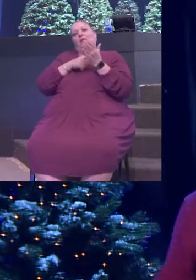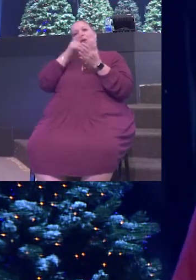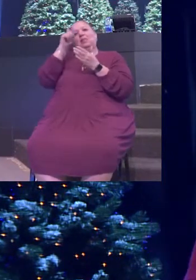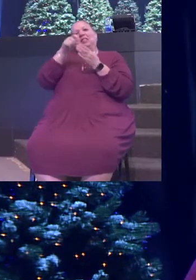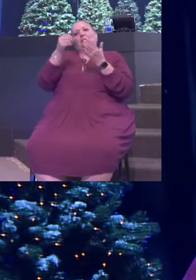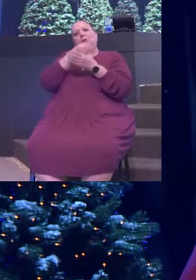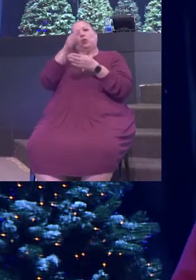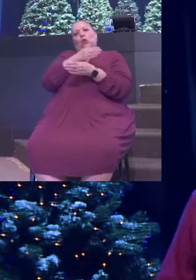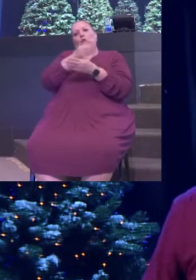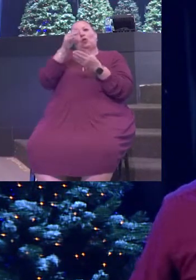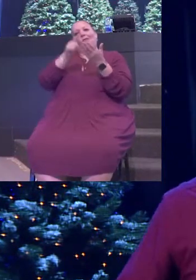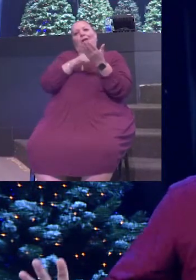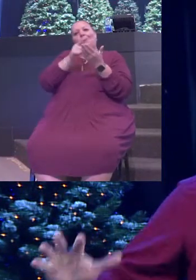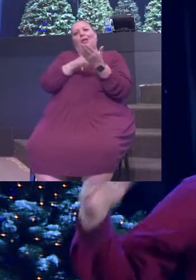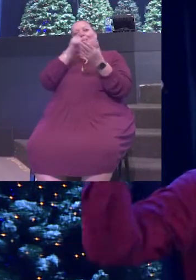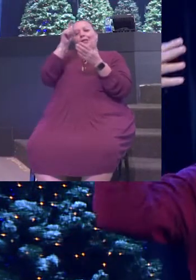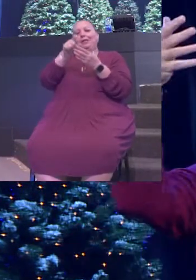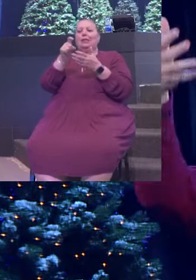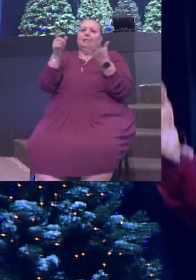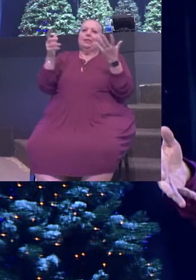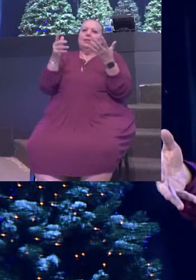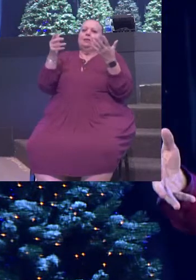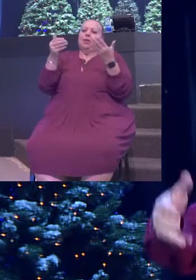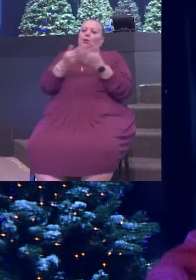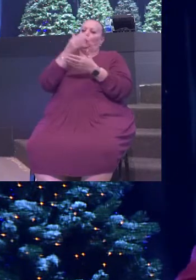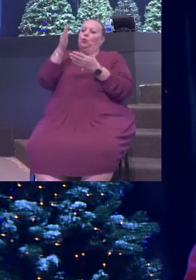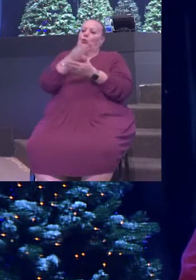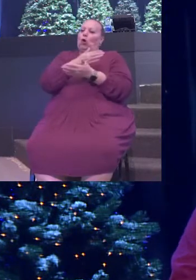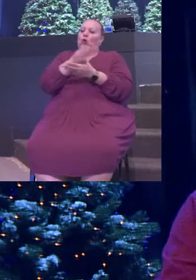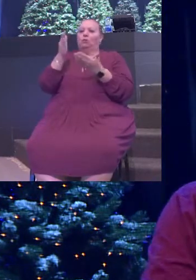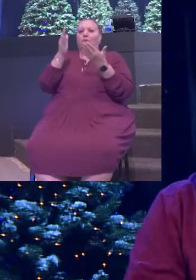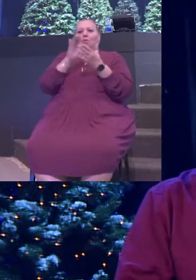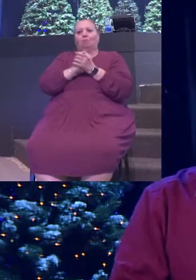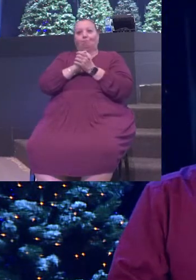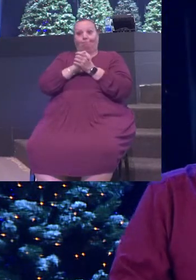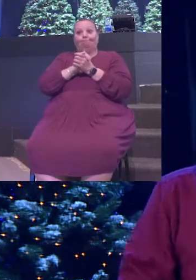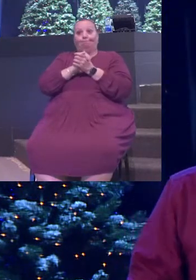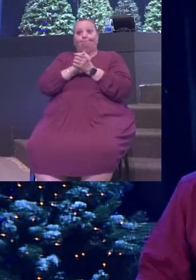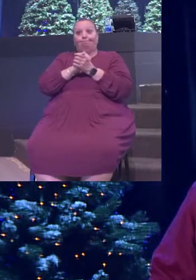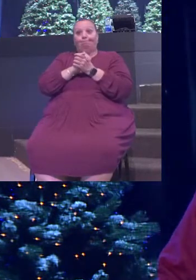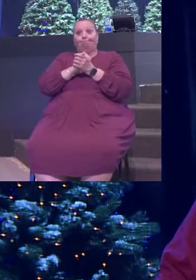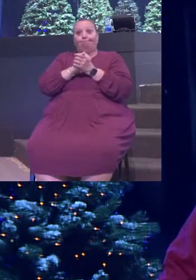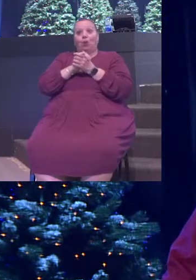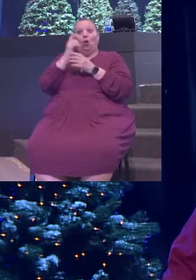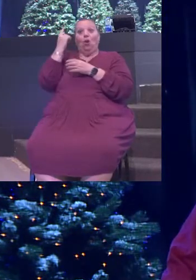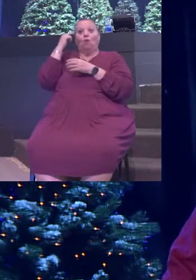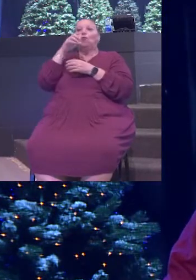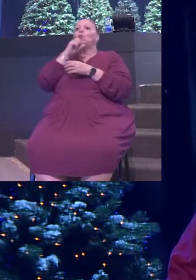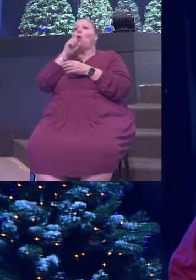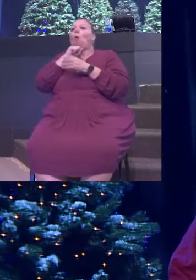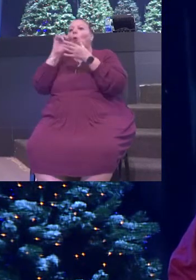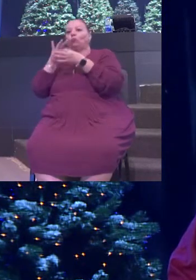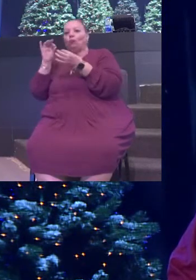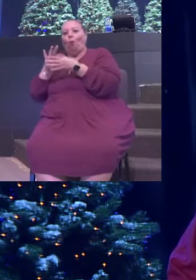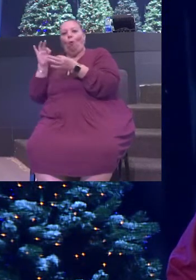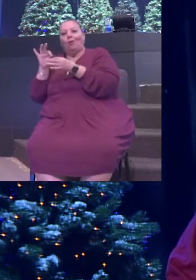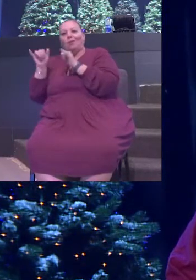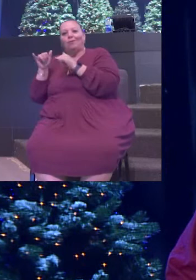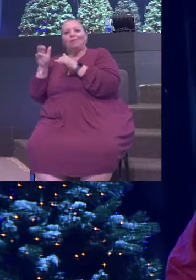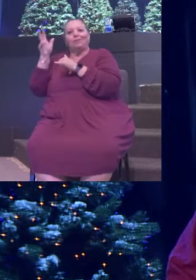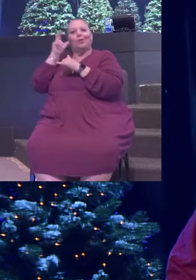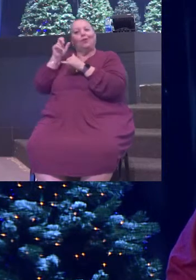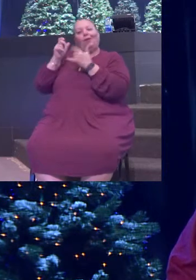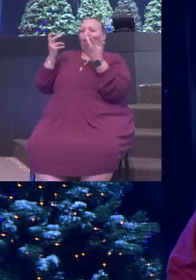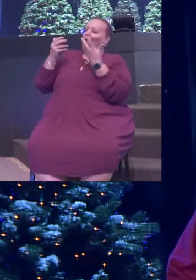to be a new song. Sometimes it needs to be a new song for the old story, so we hear